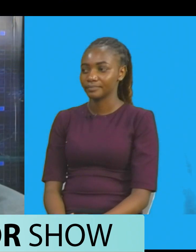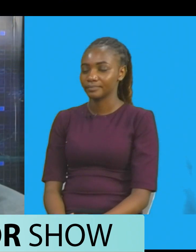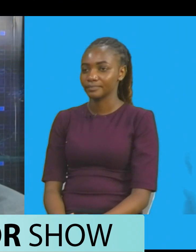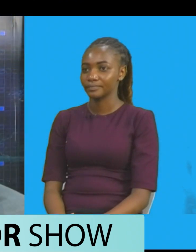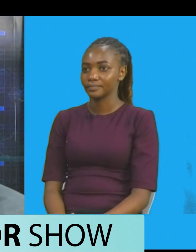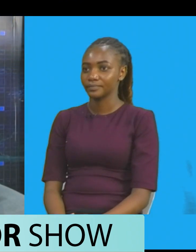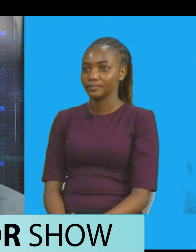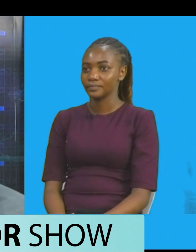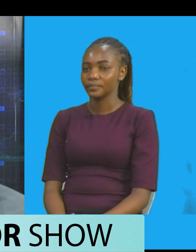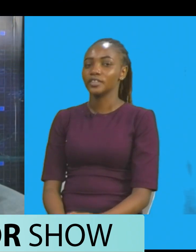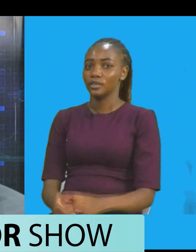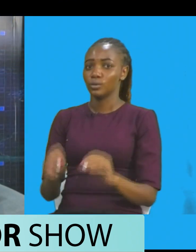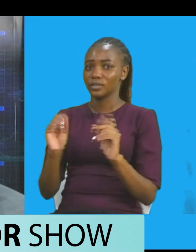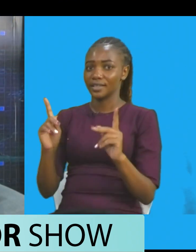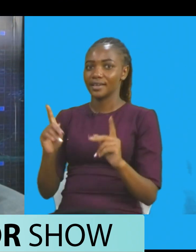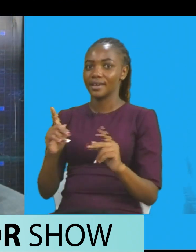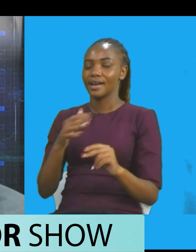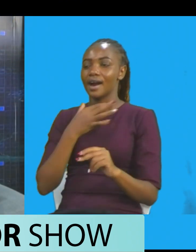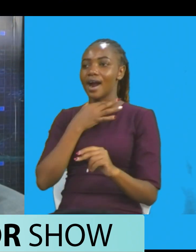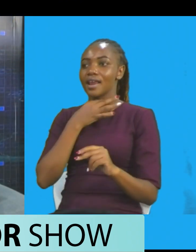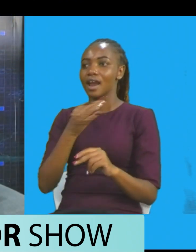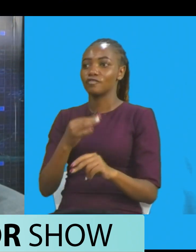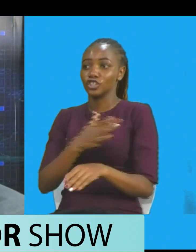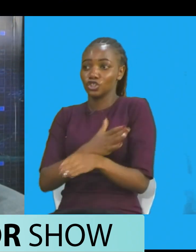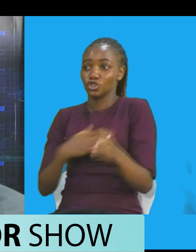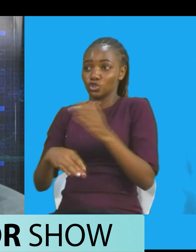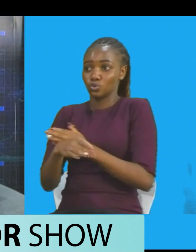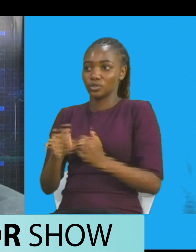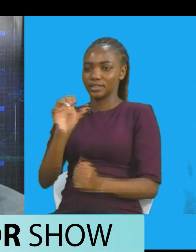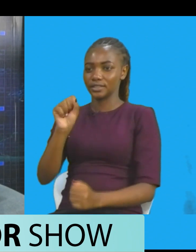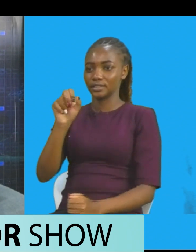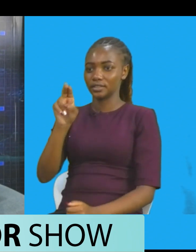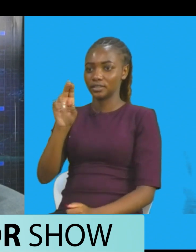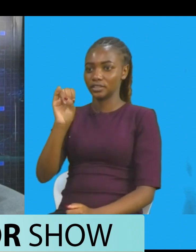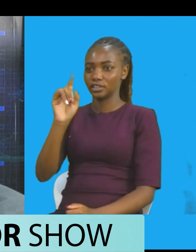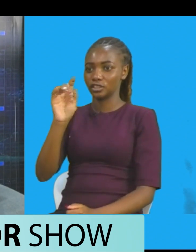Let me see. I love suits, but suits,